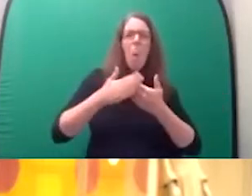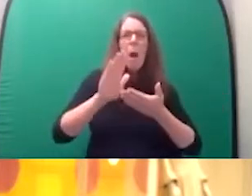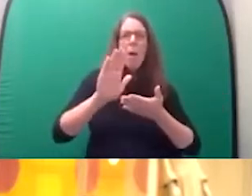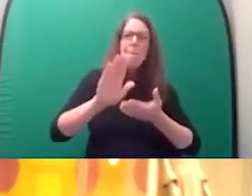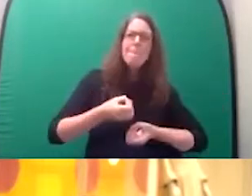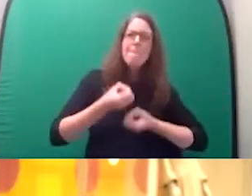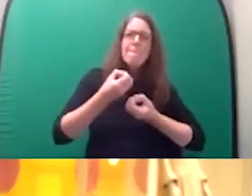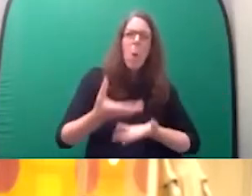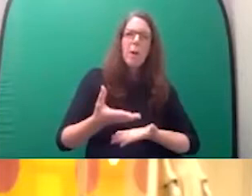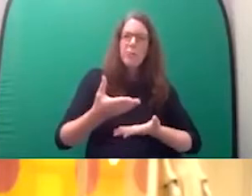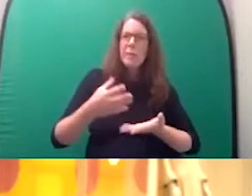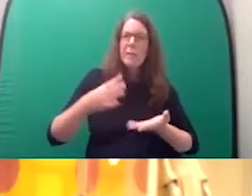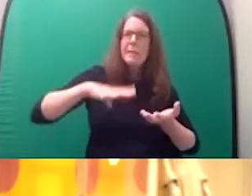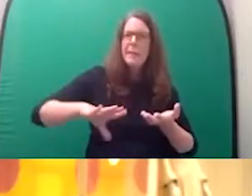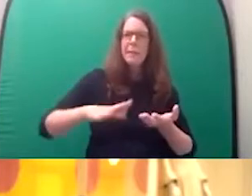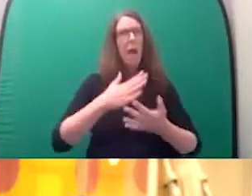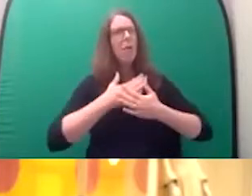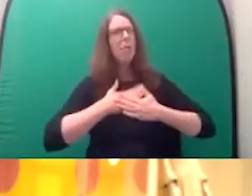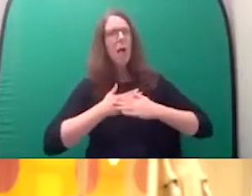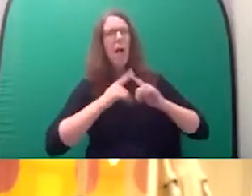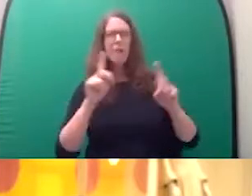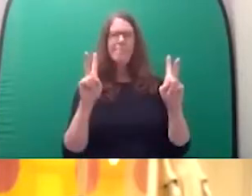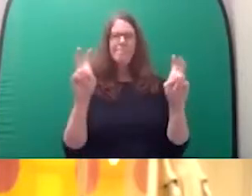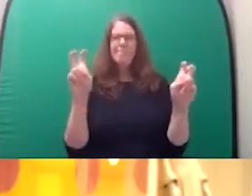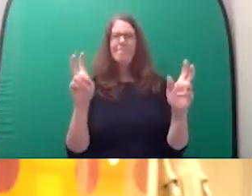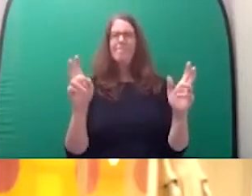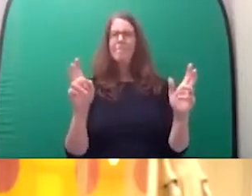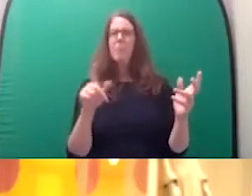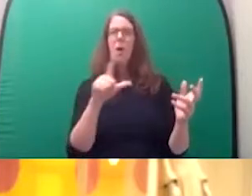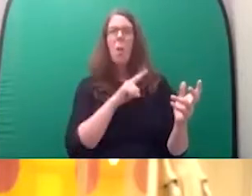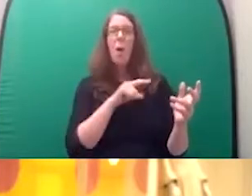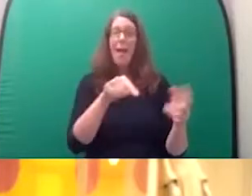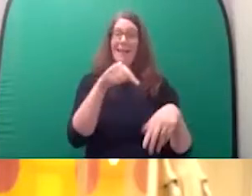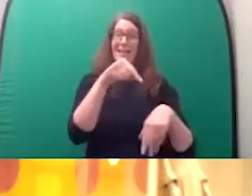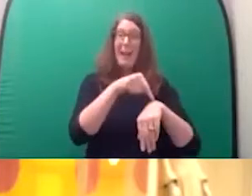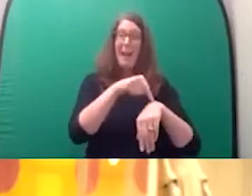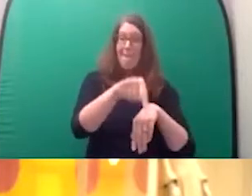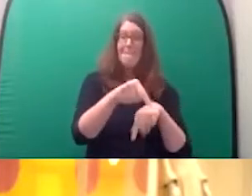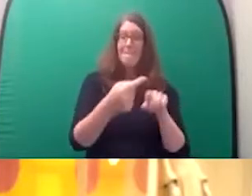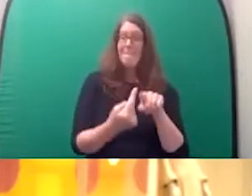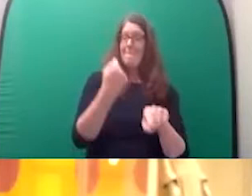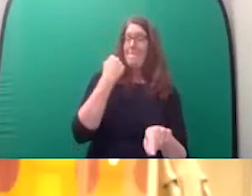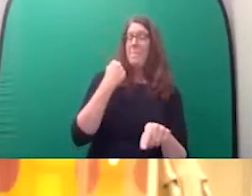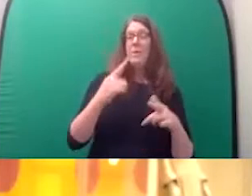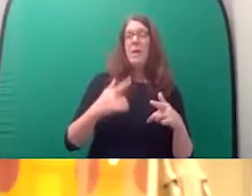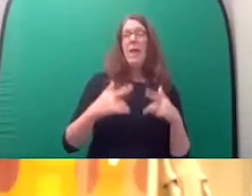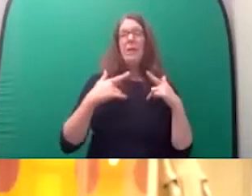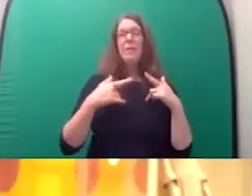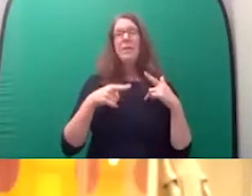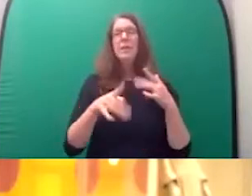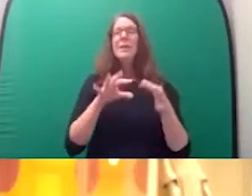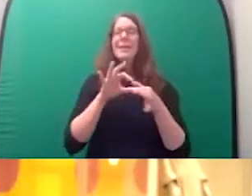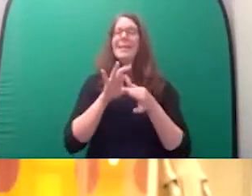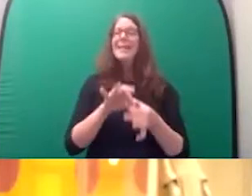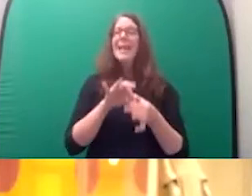loved the message in it, you know. Mm-hmm. And it was at a time where I just felt that connection to